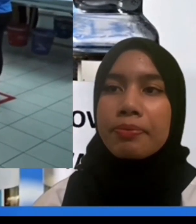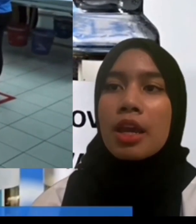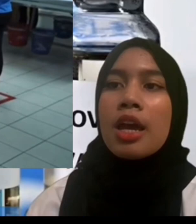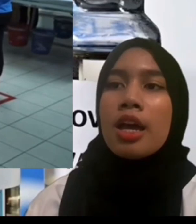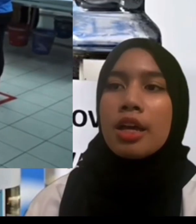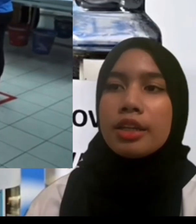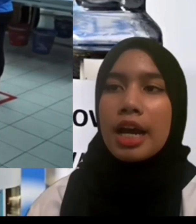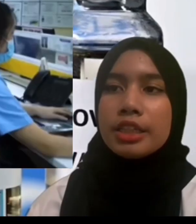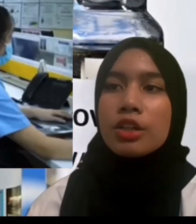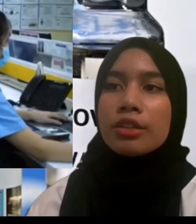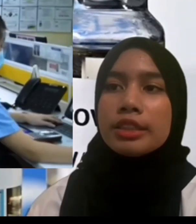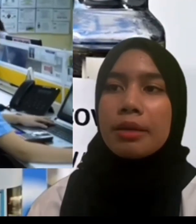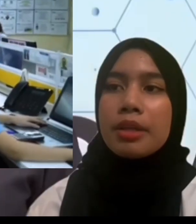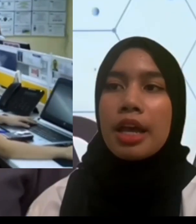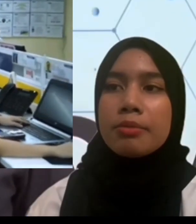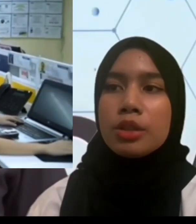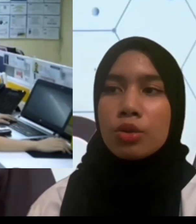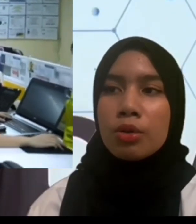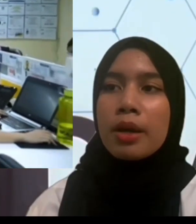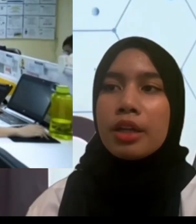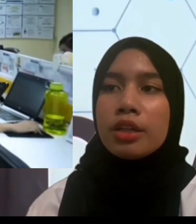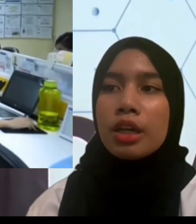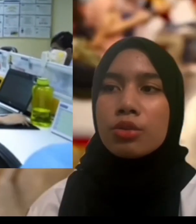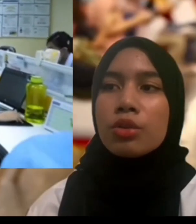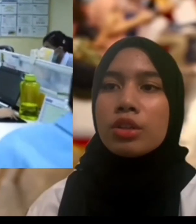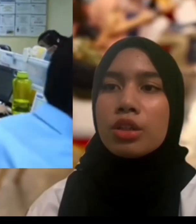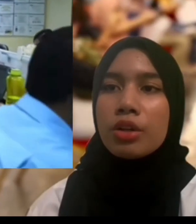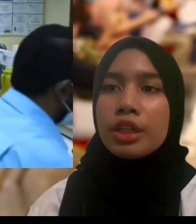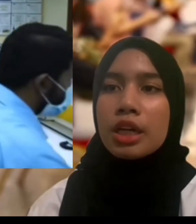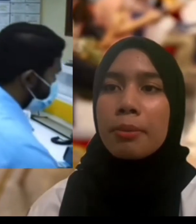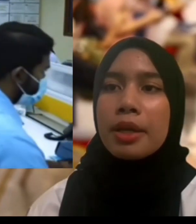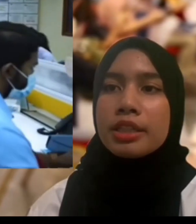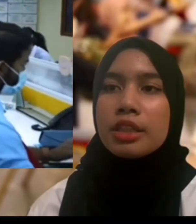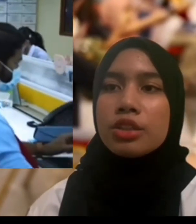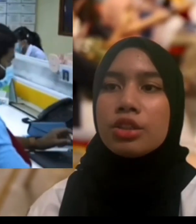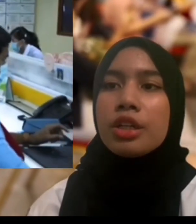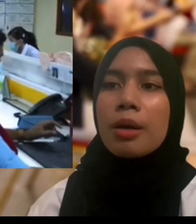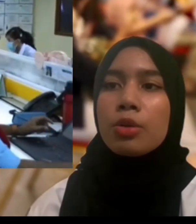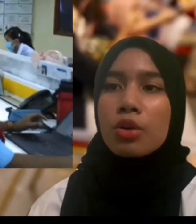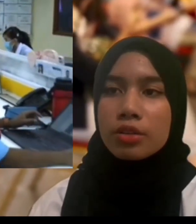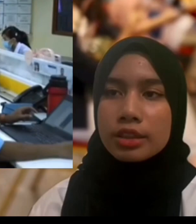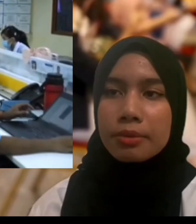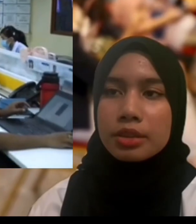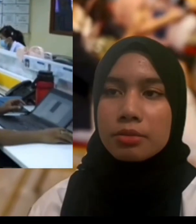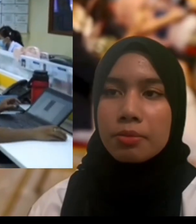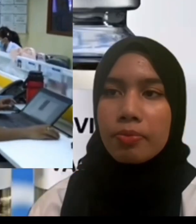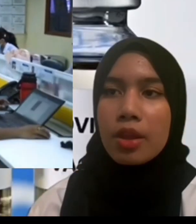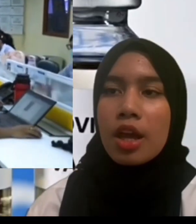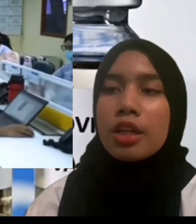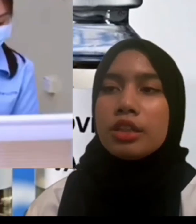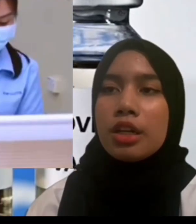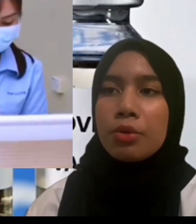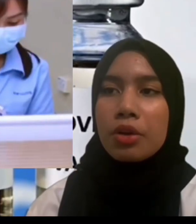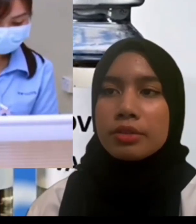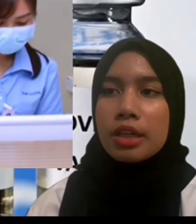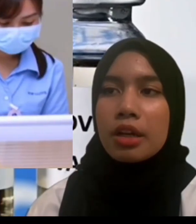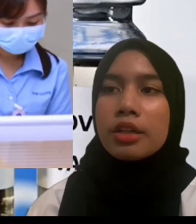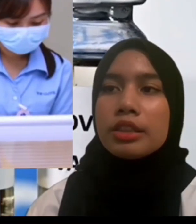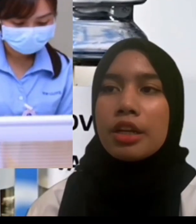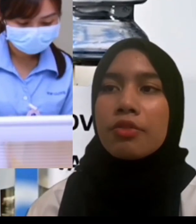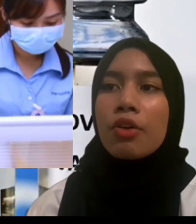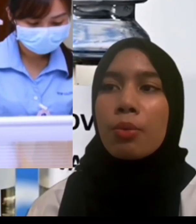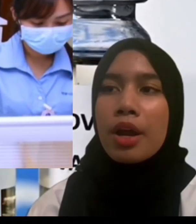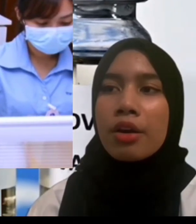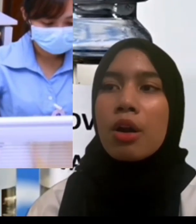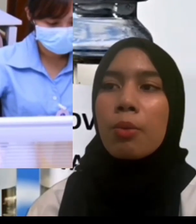concept. The hygiene concept that had been told by Datuk Dr. Nur Hisham is the 3W concepts. 3W concepts